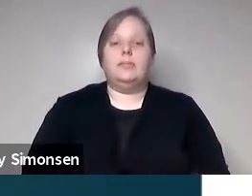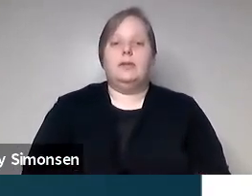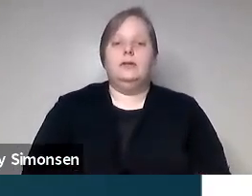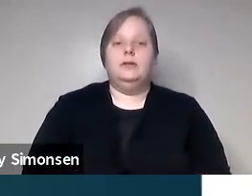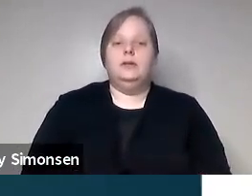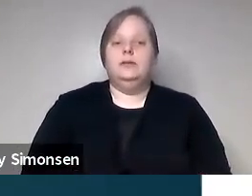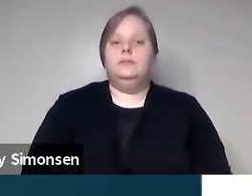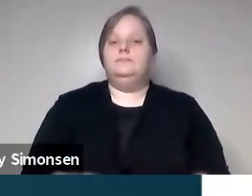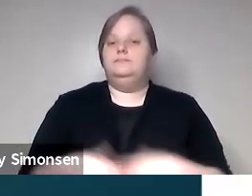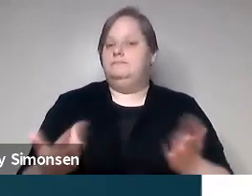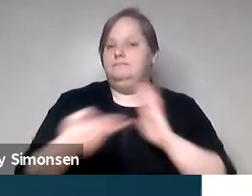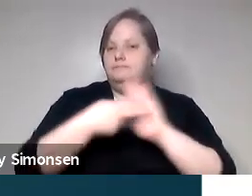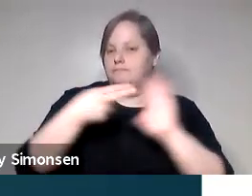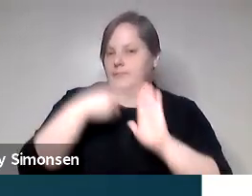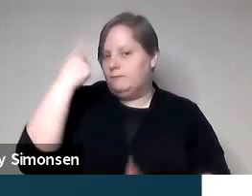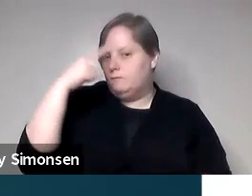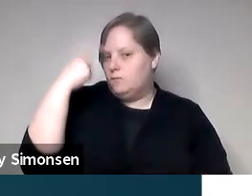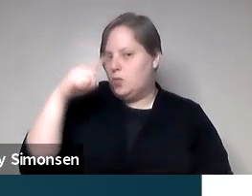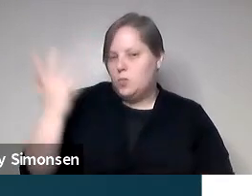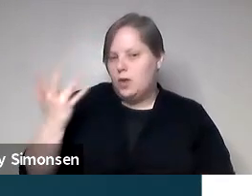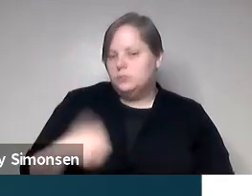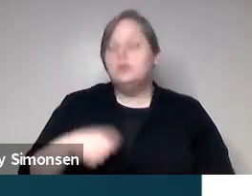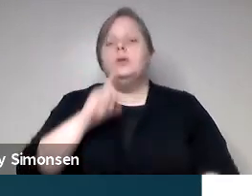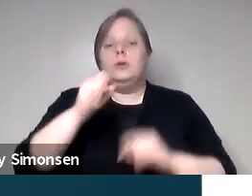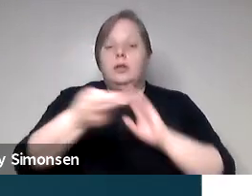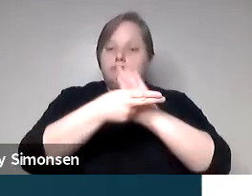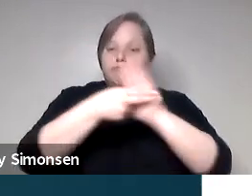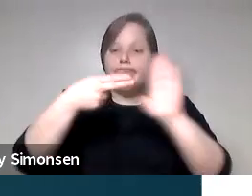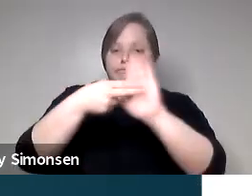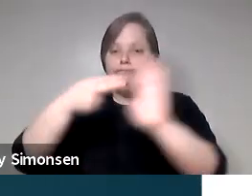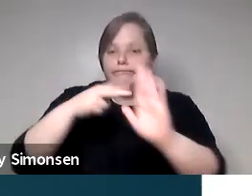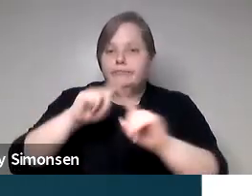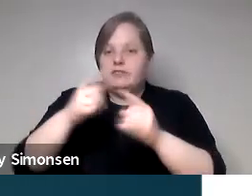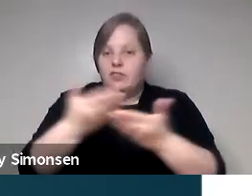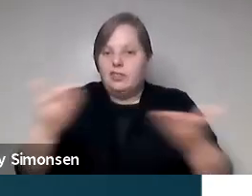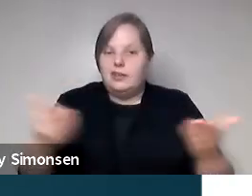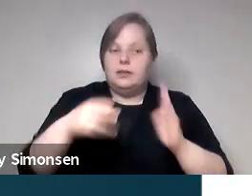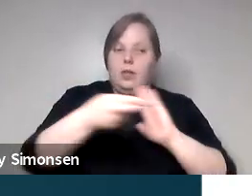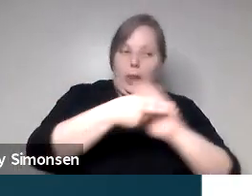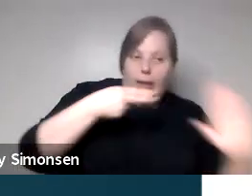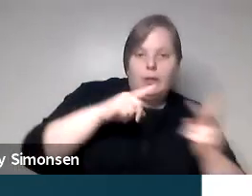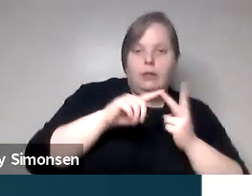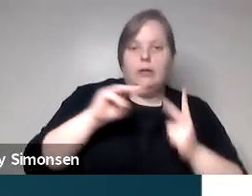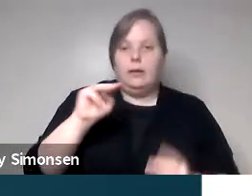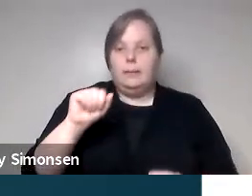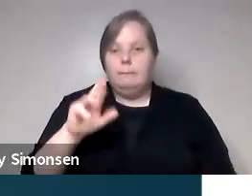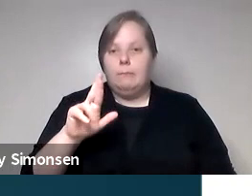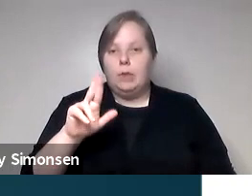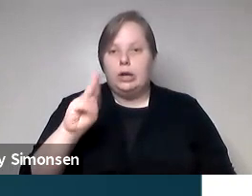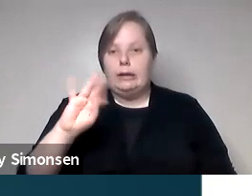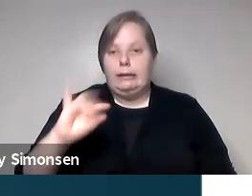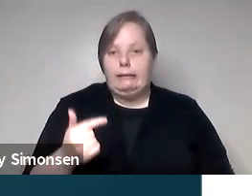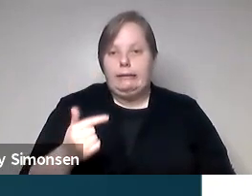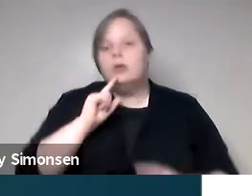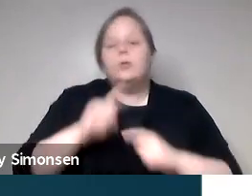Why label? Labeling and marking, we do use marking as well, is a means in which a person who is